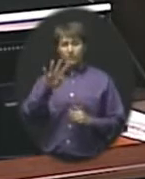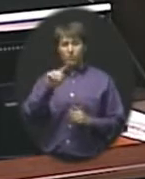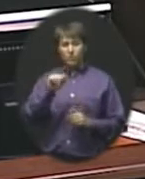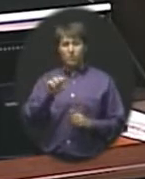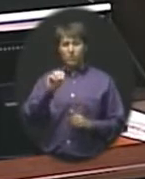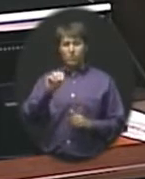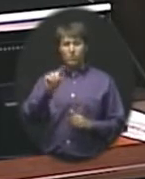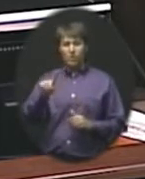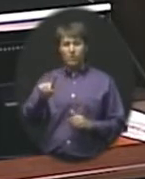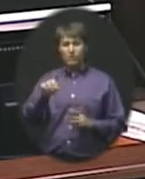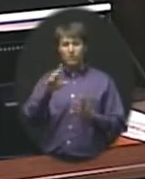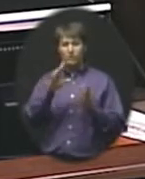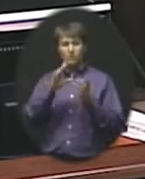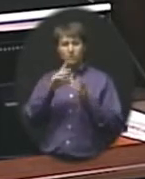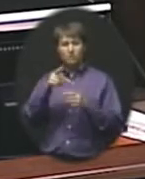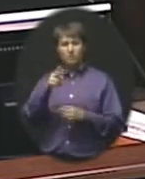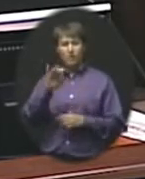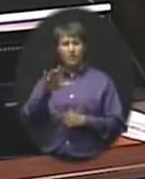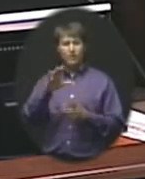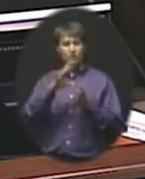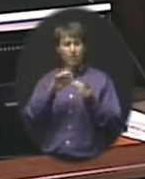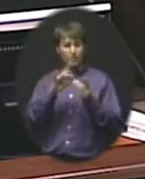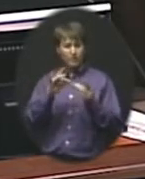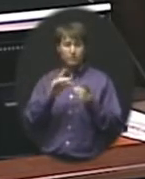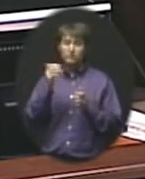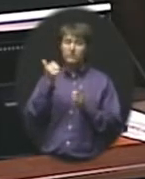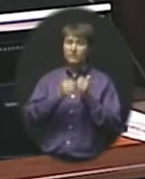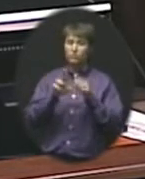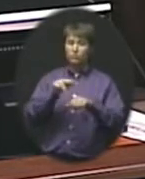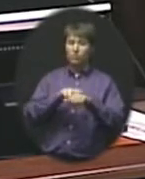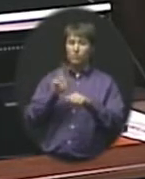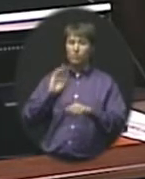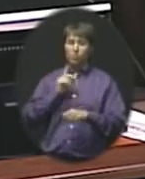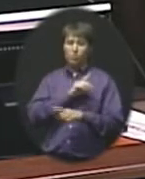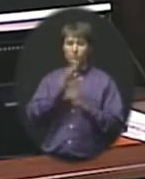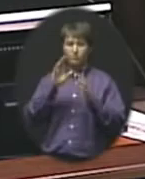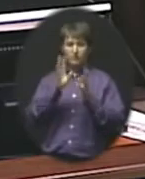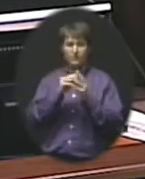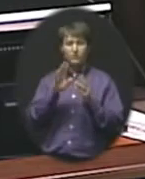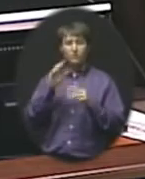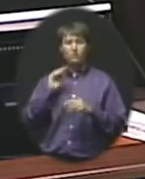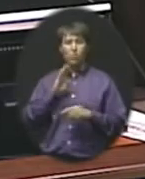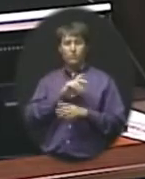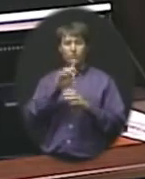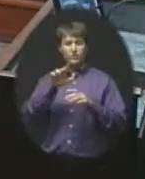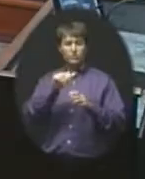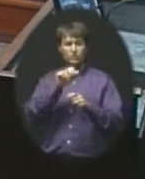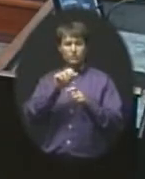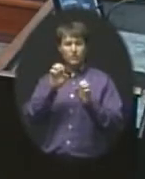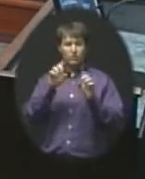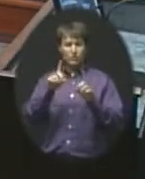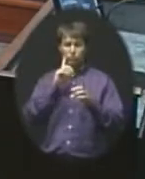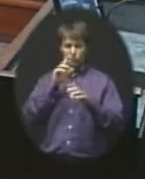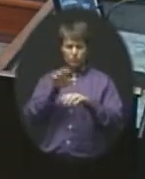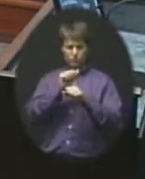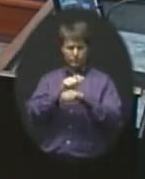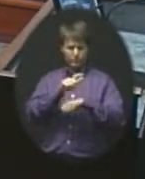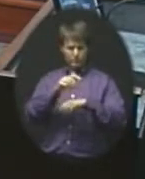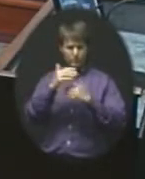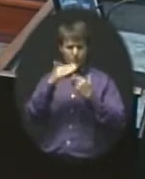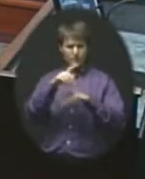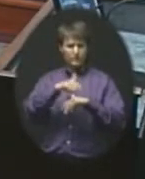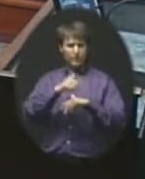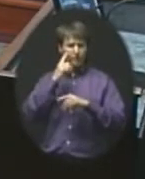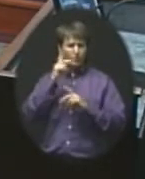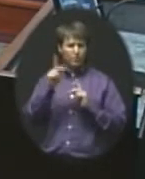which is public comment. At each regular board meeting, the Board of Education reserves limited time for individuals wishing to address